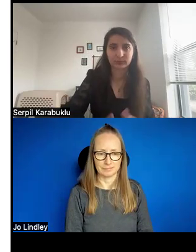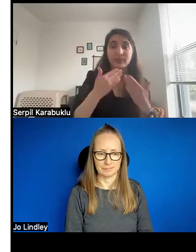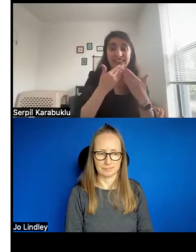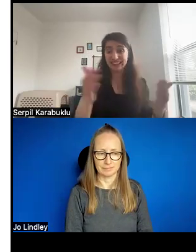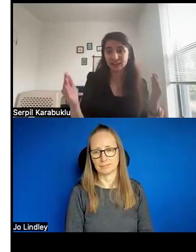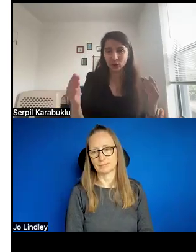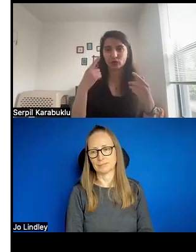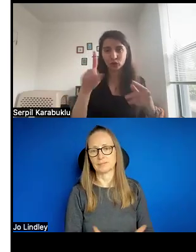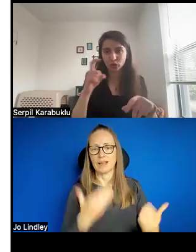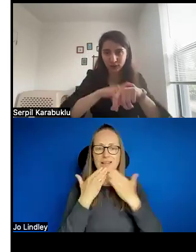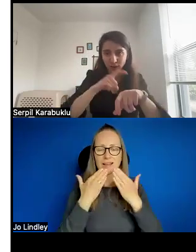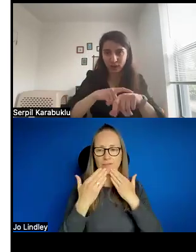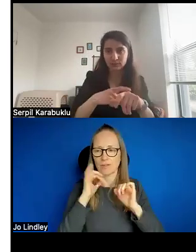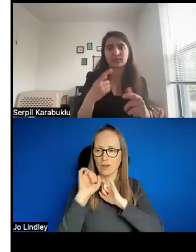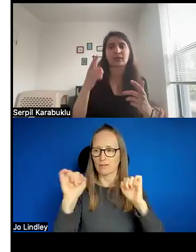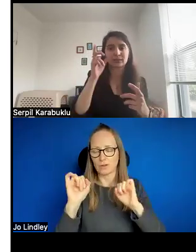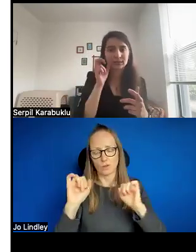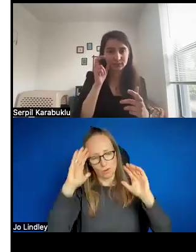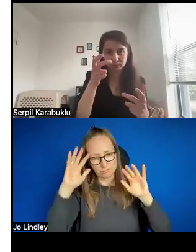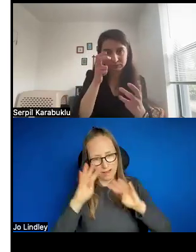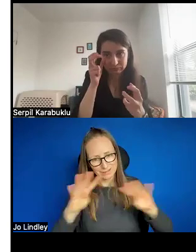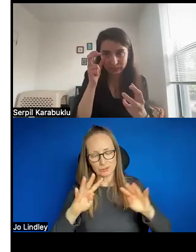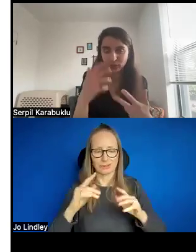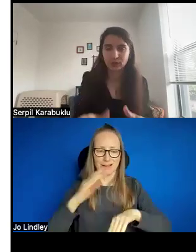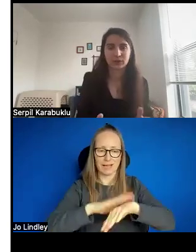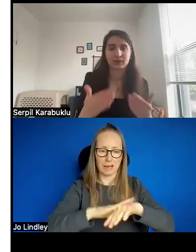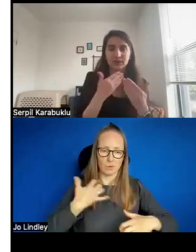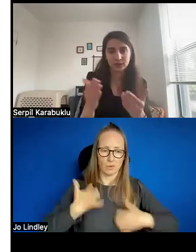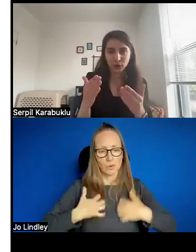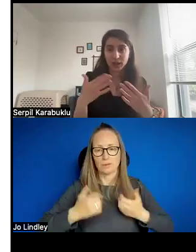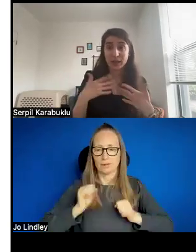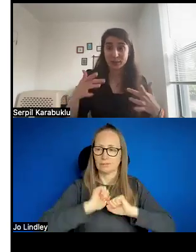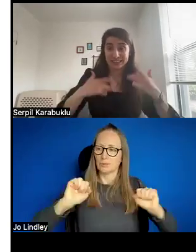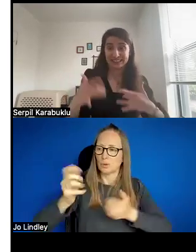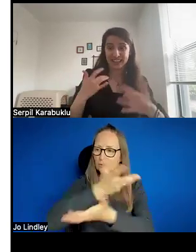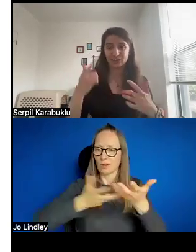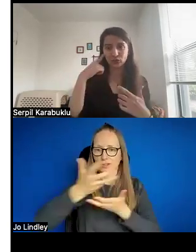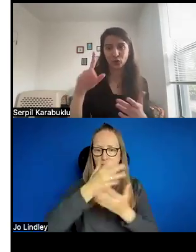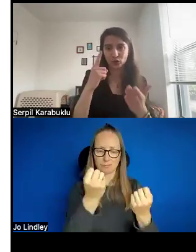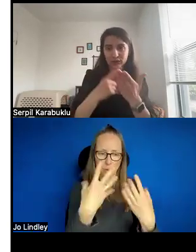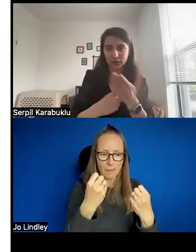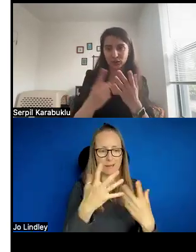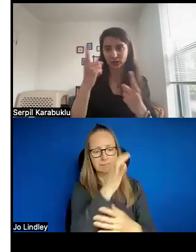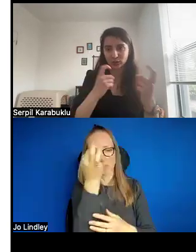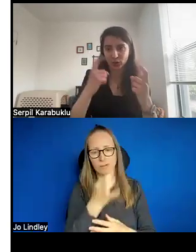Thank you all for your attention and time, and I'm looking forward to your discussions and comments and questions.